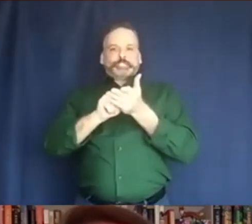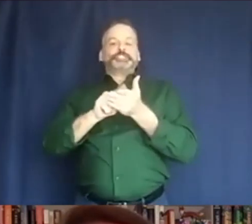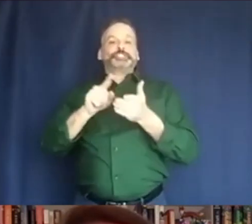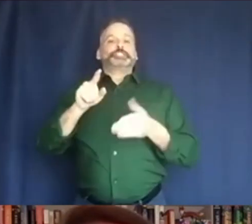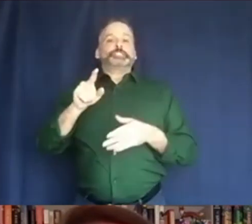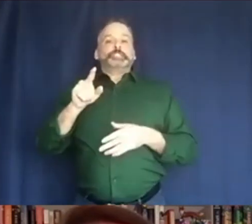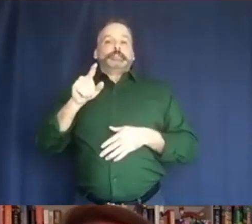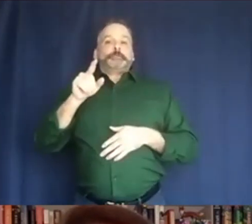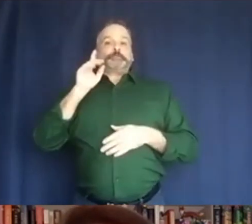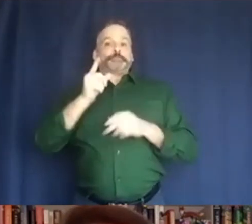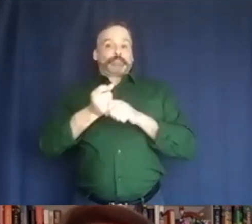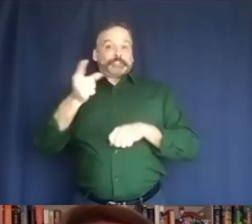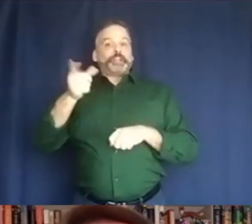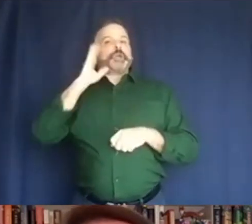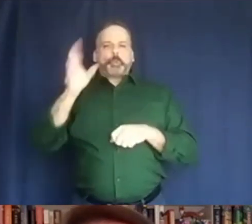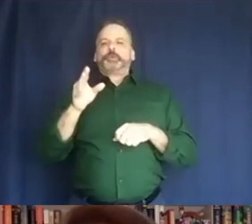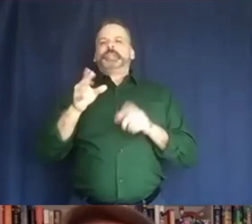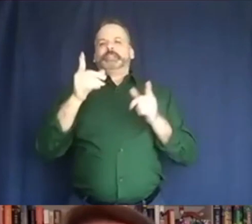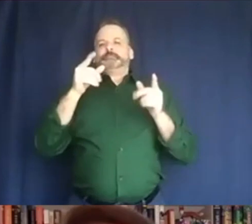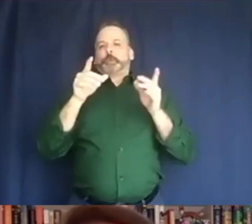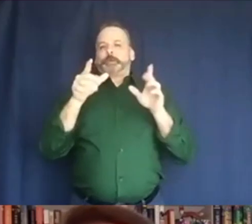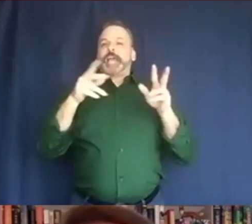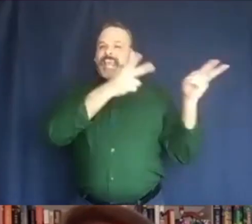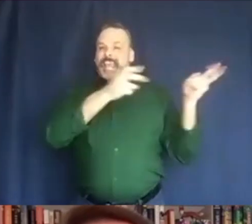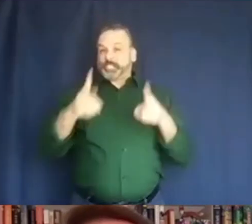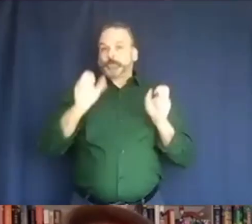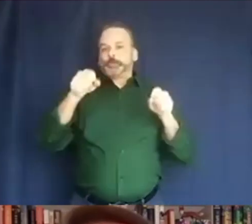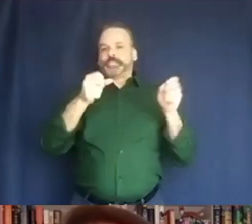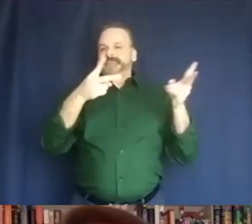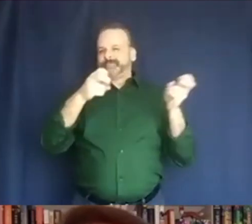the Book Your Summer Live page for download.